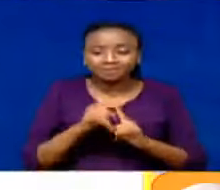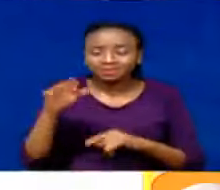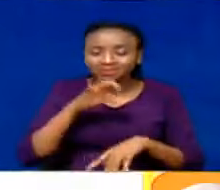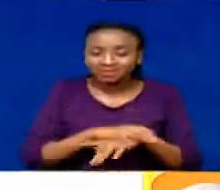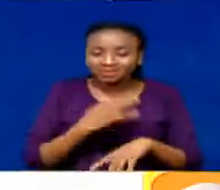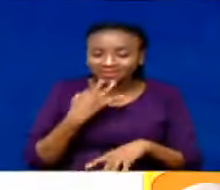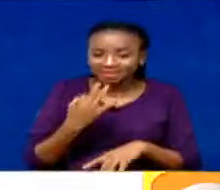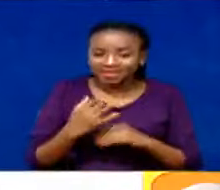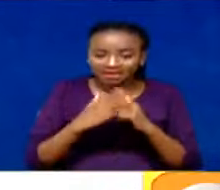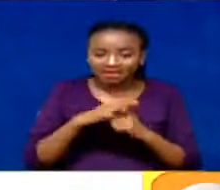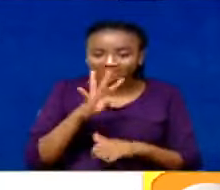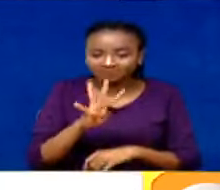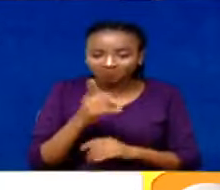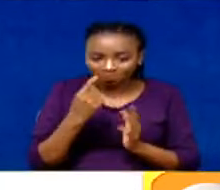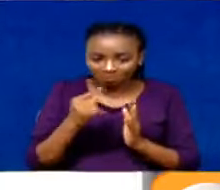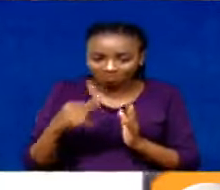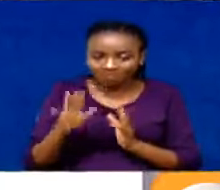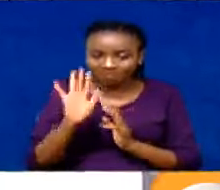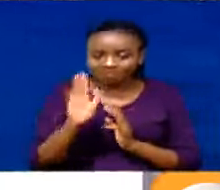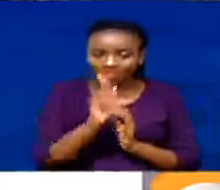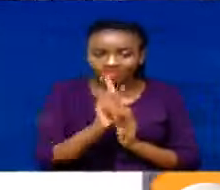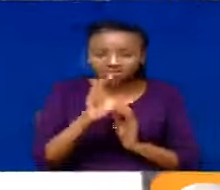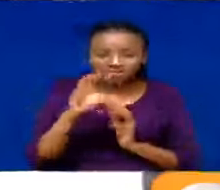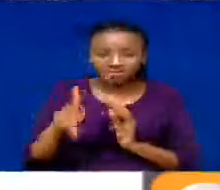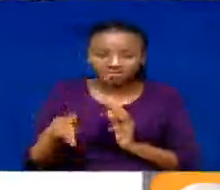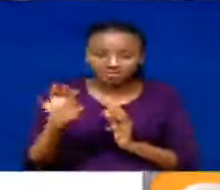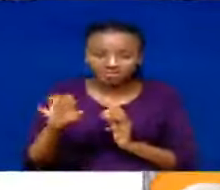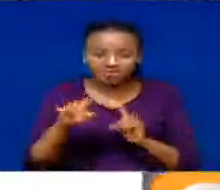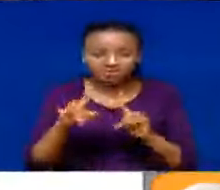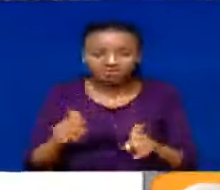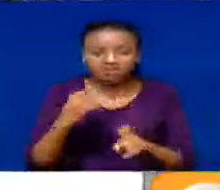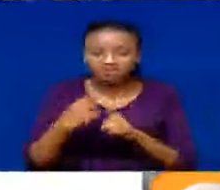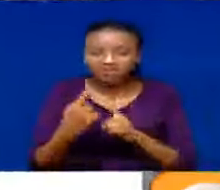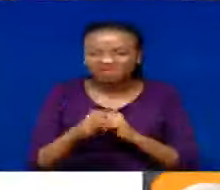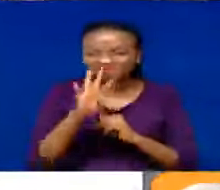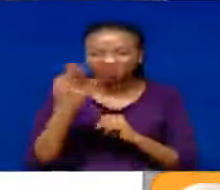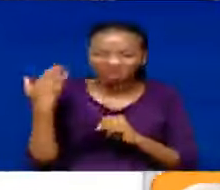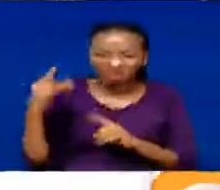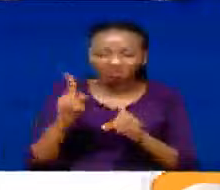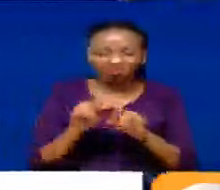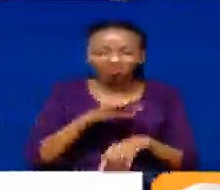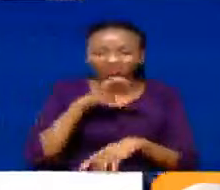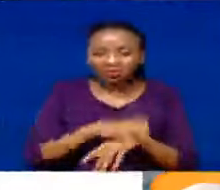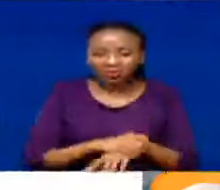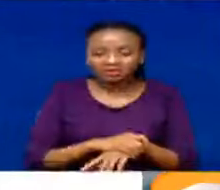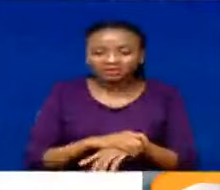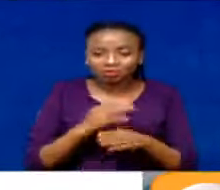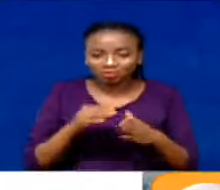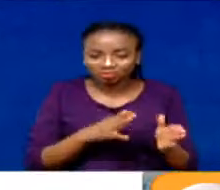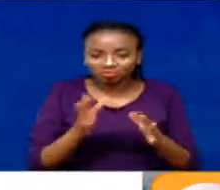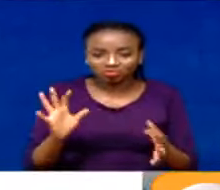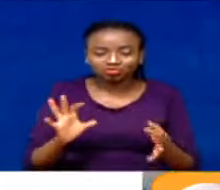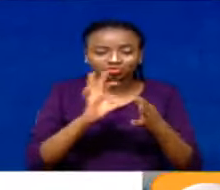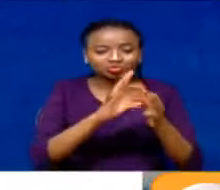scored 394 marks in his KCPE exams 4 years ago and earned a slot at St. Patrick's